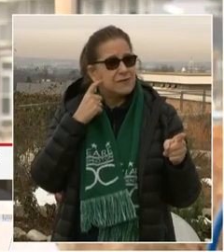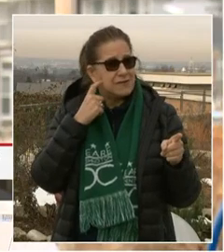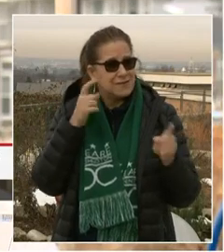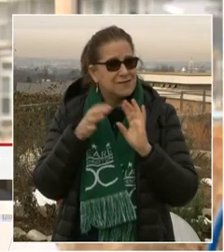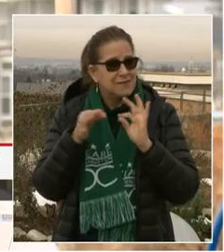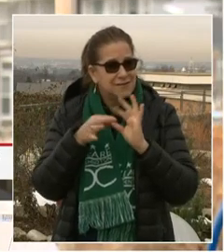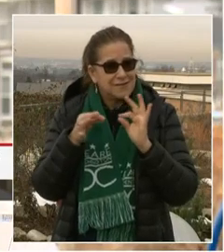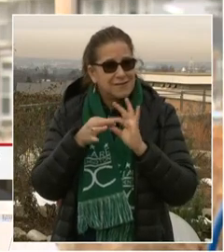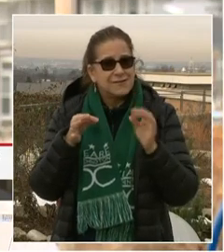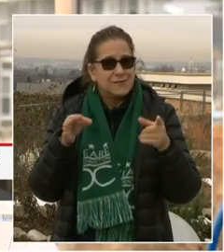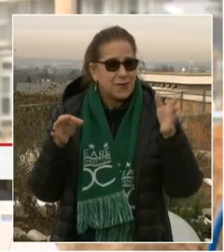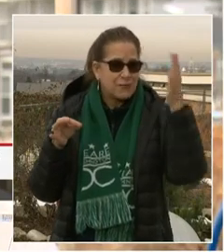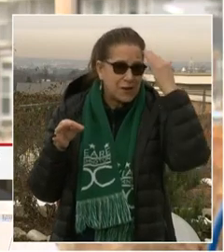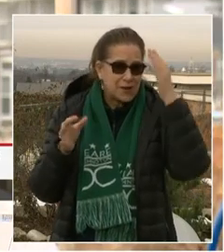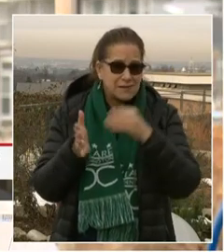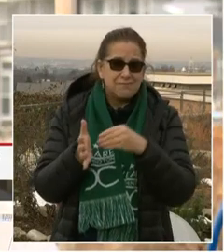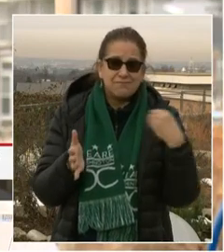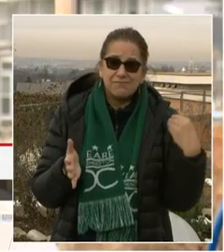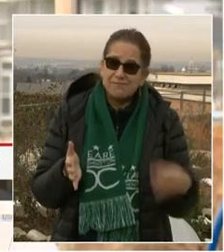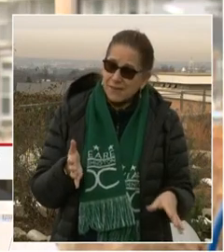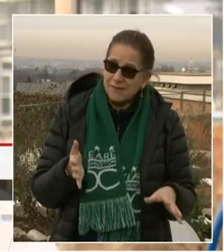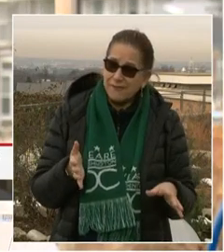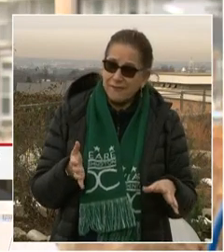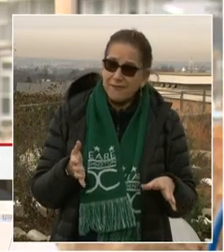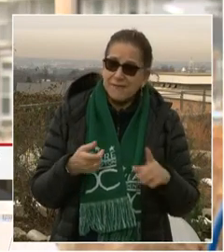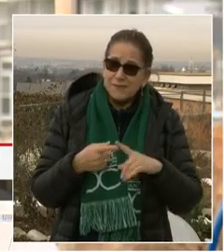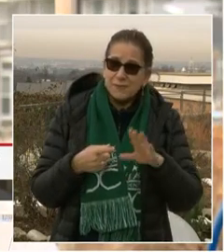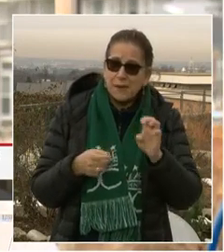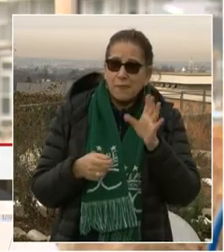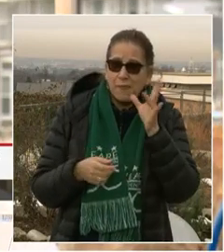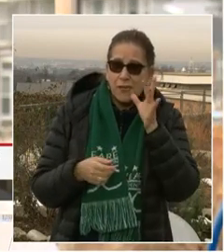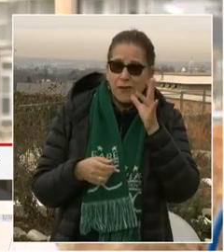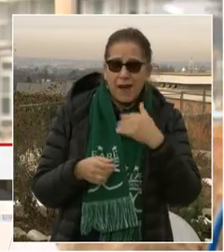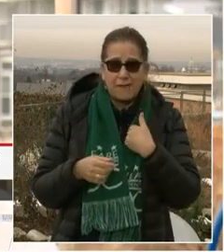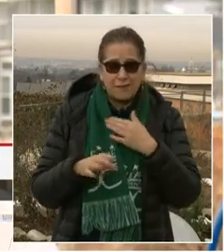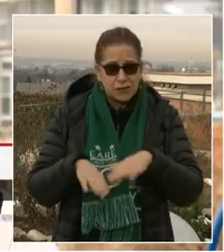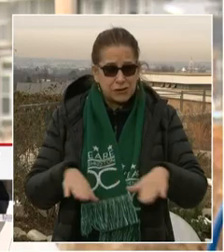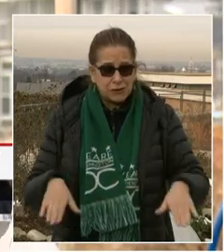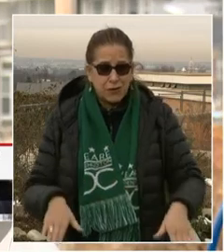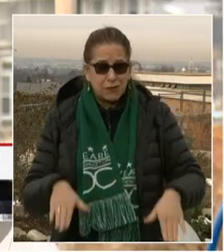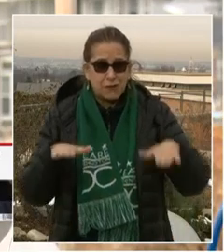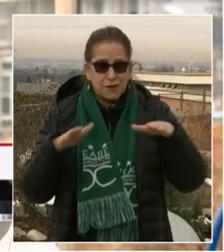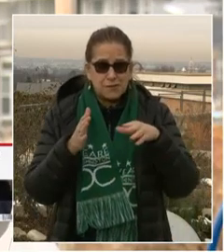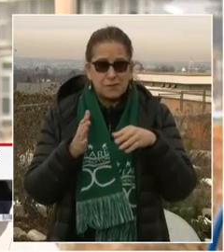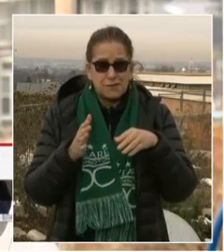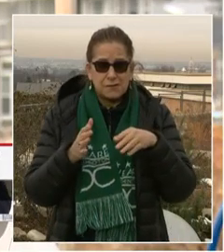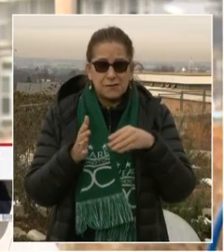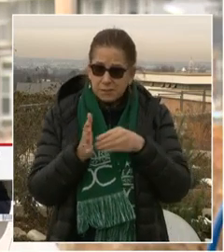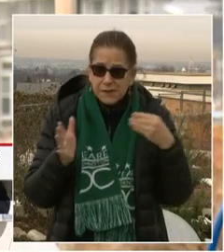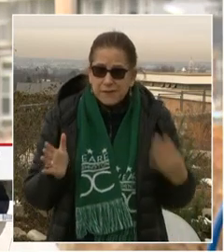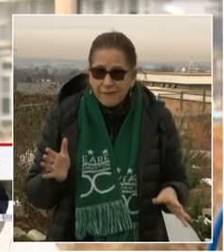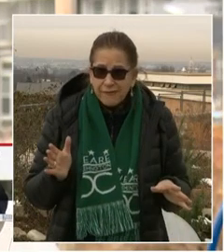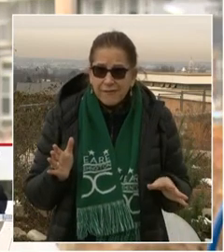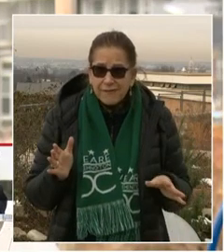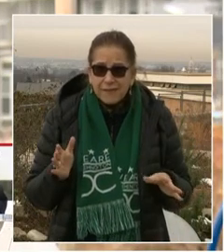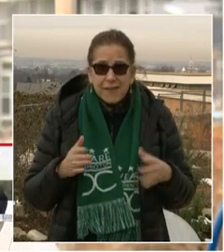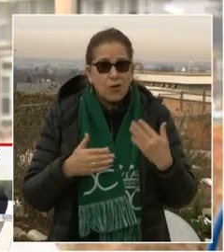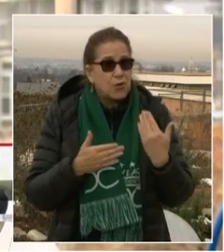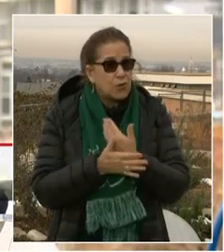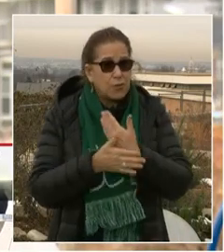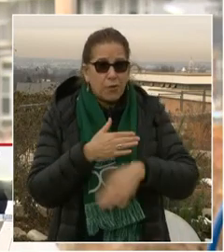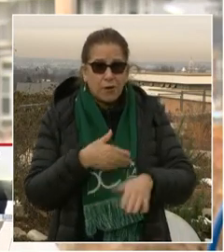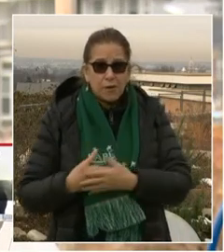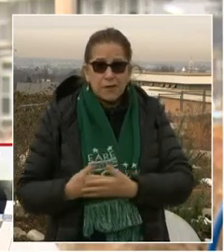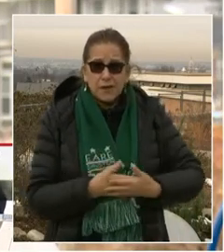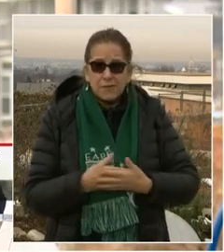child. It's expensive to have a baby. Raising a newborn is particularly expensive. I see everybody shaking their head up